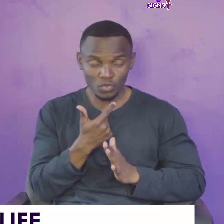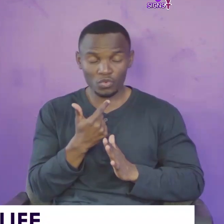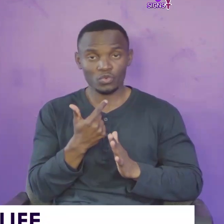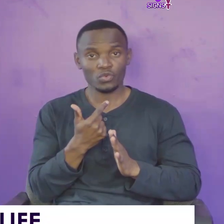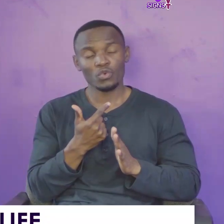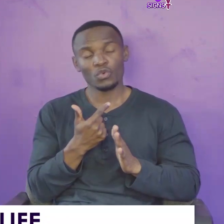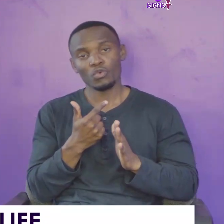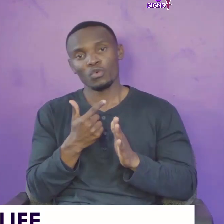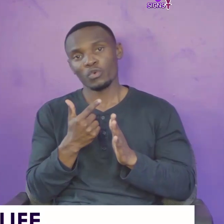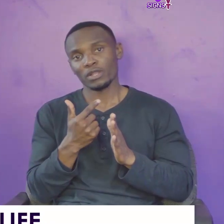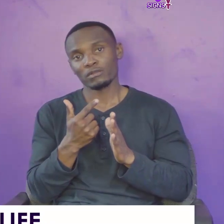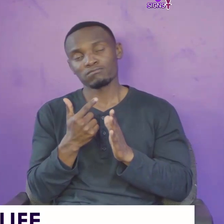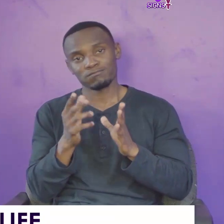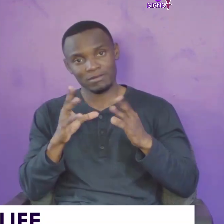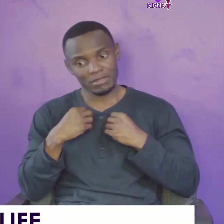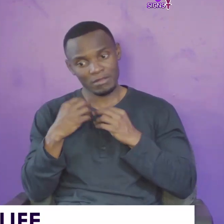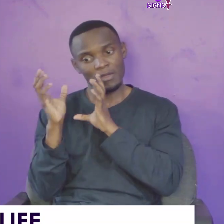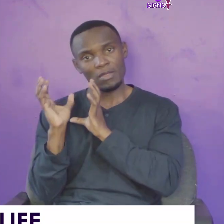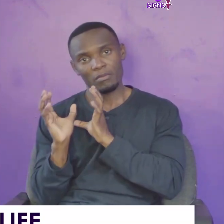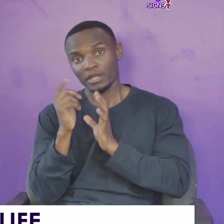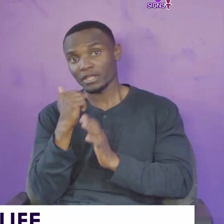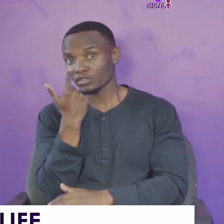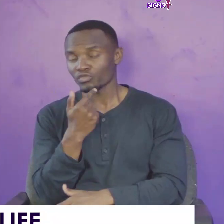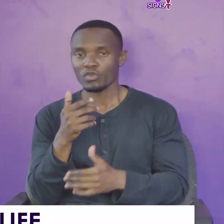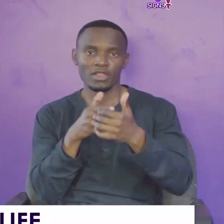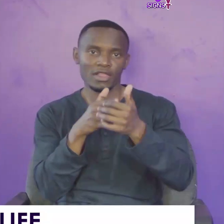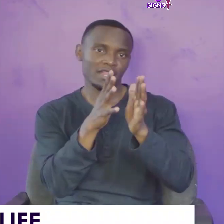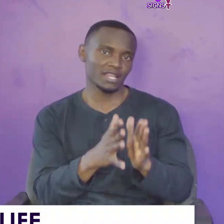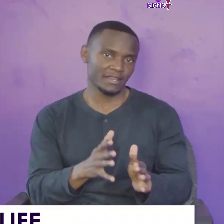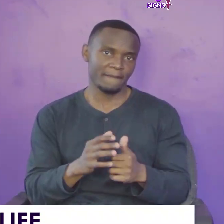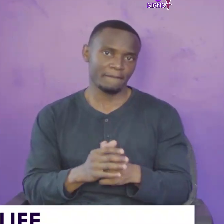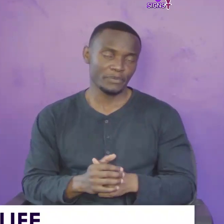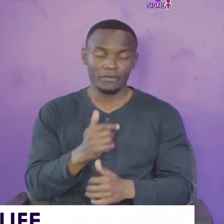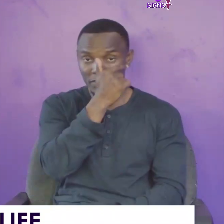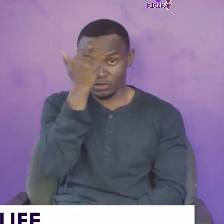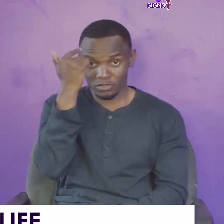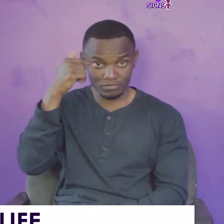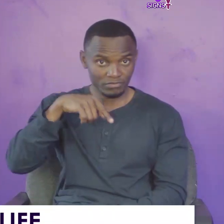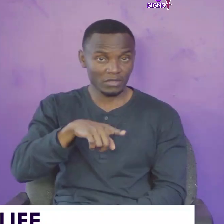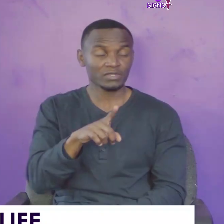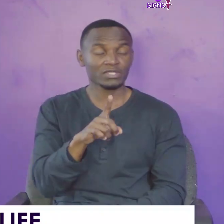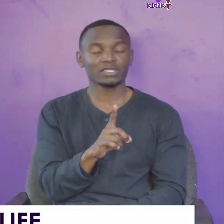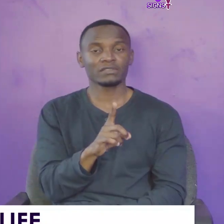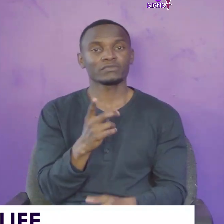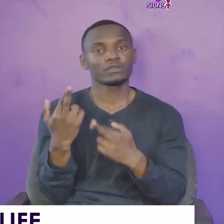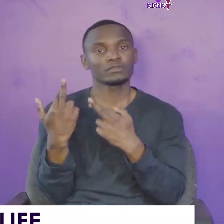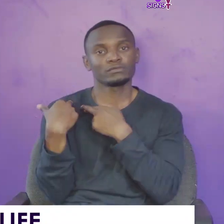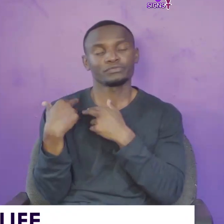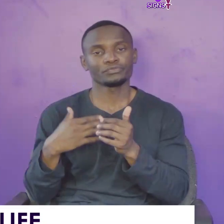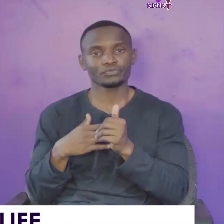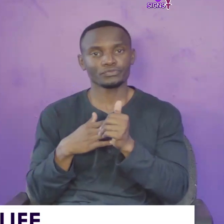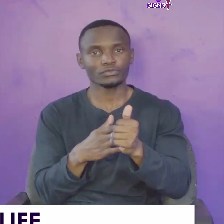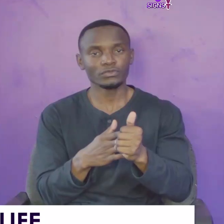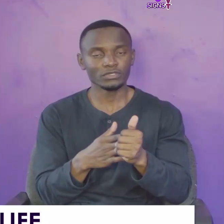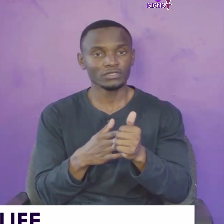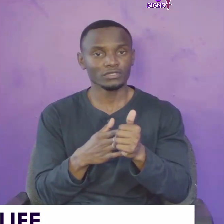they are supposed to lead from up there or even from the person, wherever you are leading from. Then we are supposed to see the